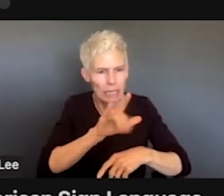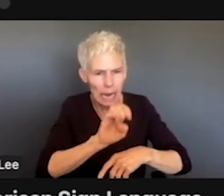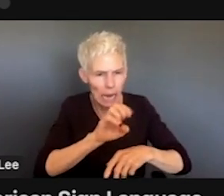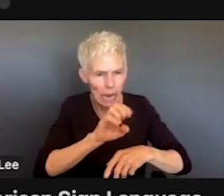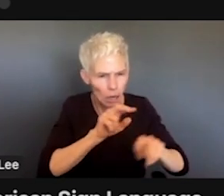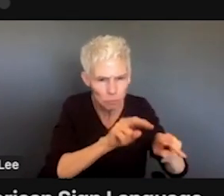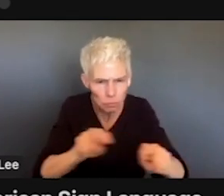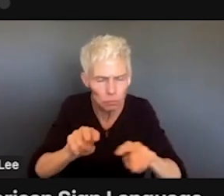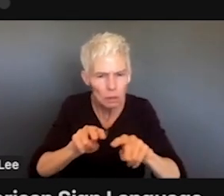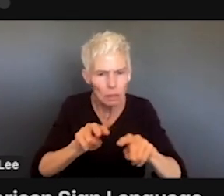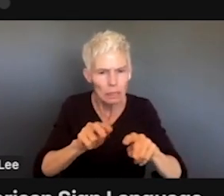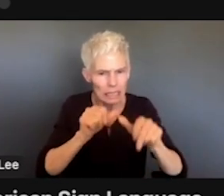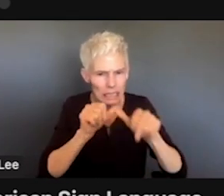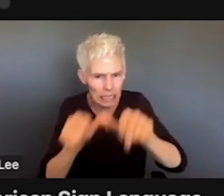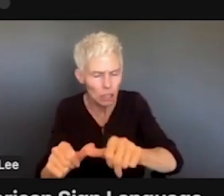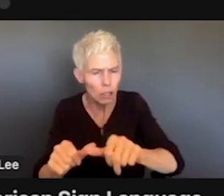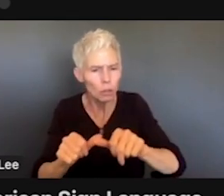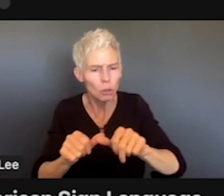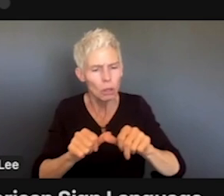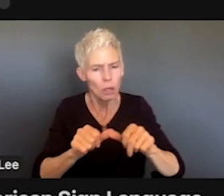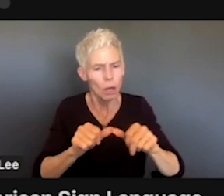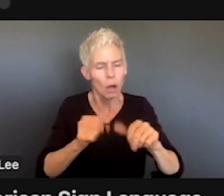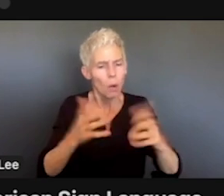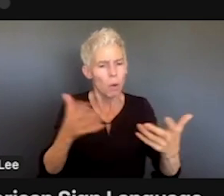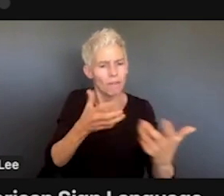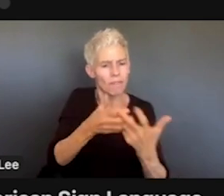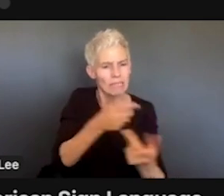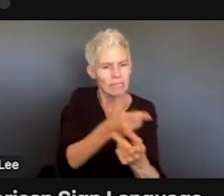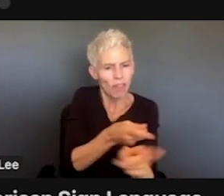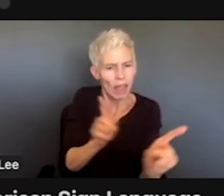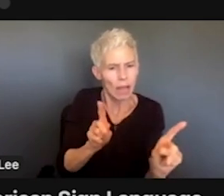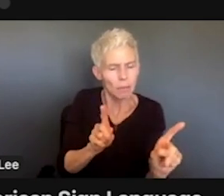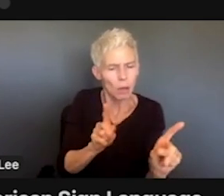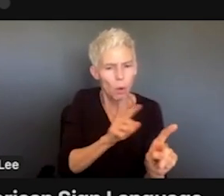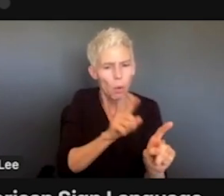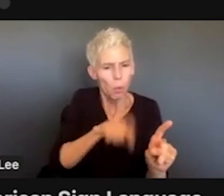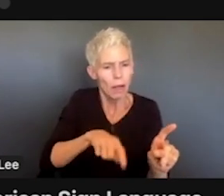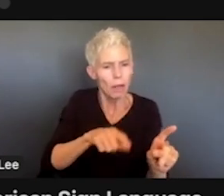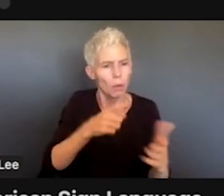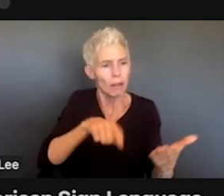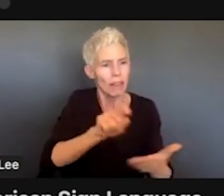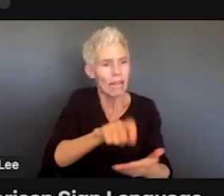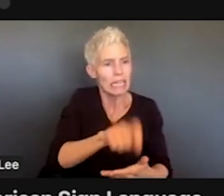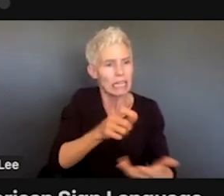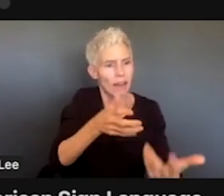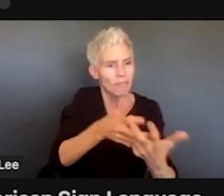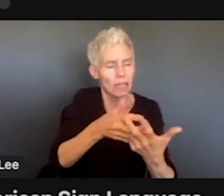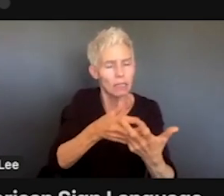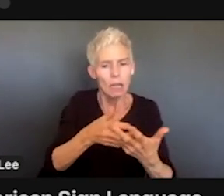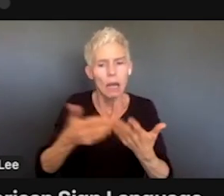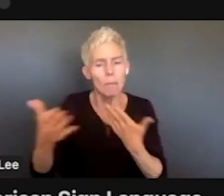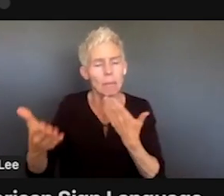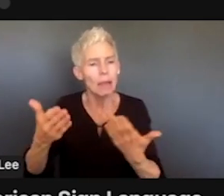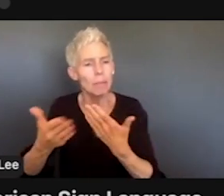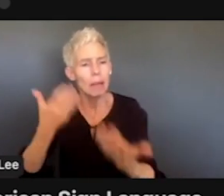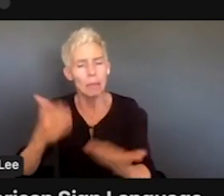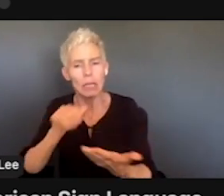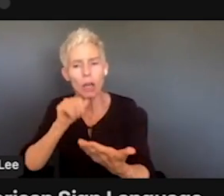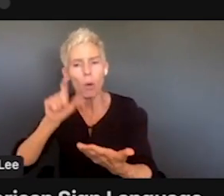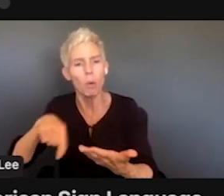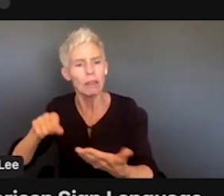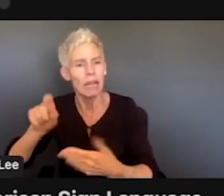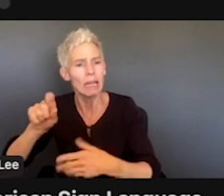level that's needed rather than being pushed up to a level that they don't need, but a level that's available, often emergency rooms